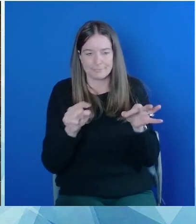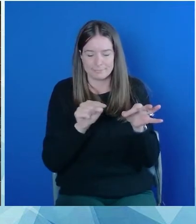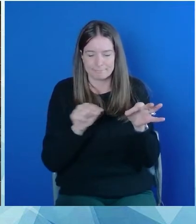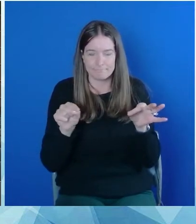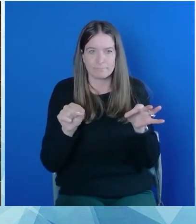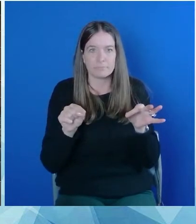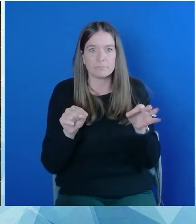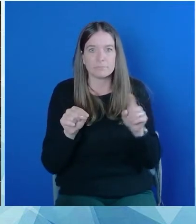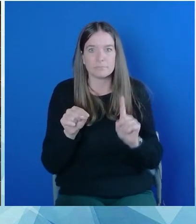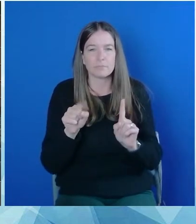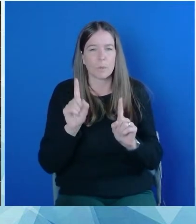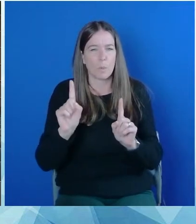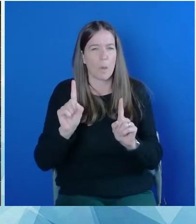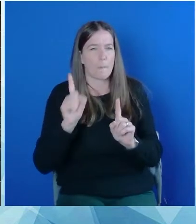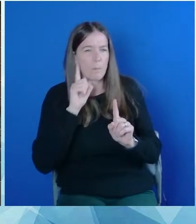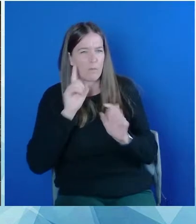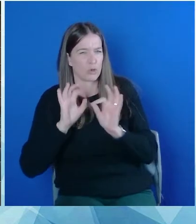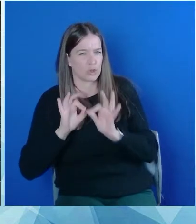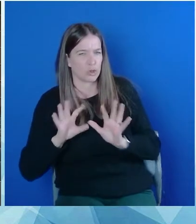excuse me for the interpreter.